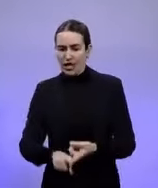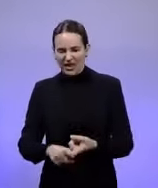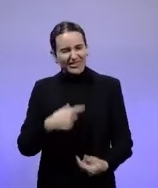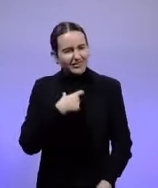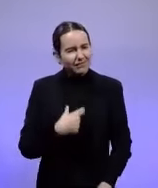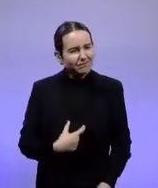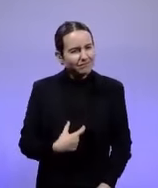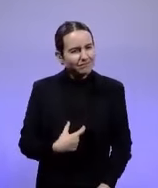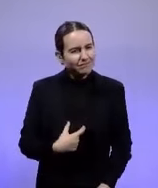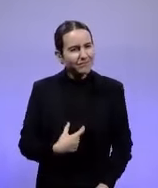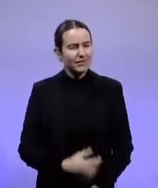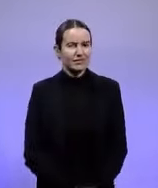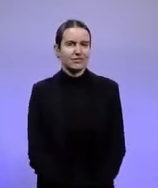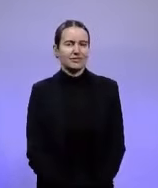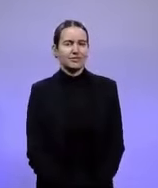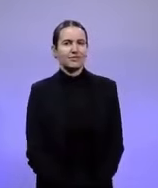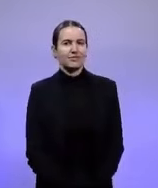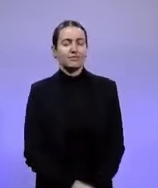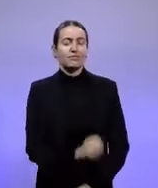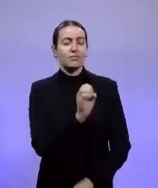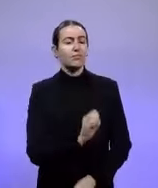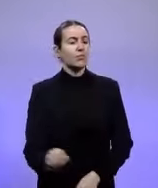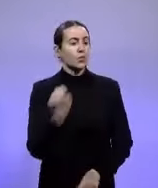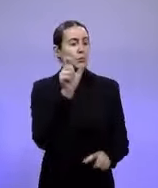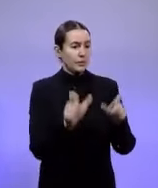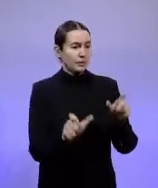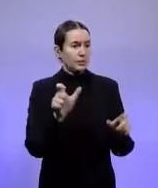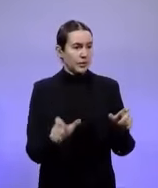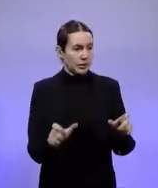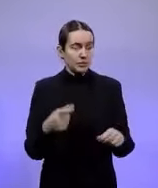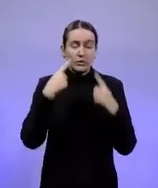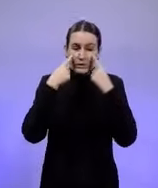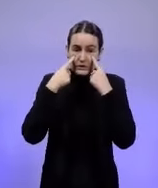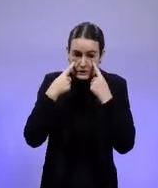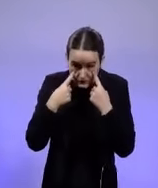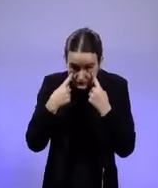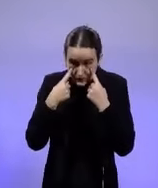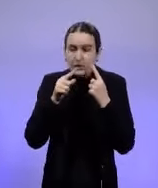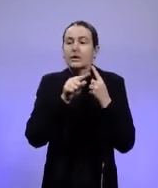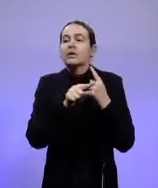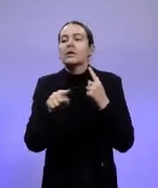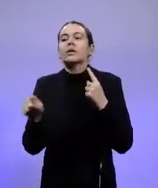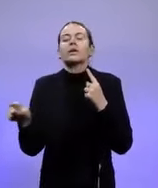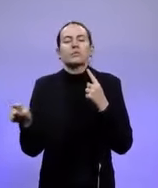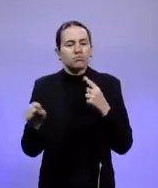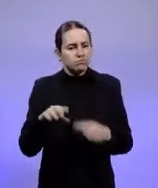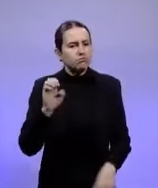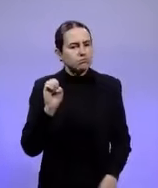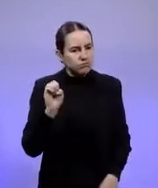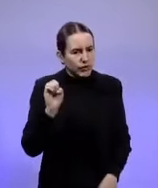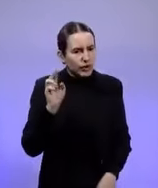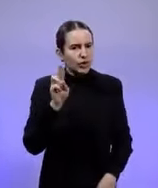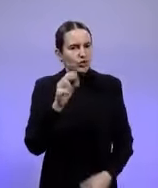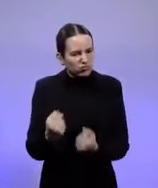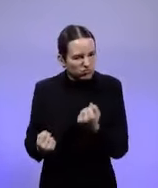Europeans will be united when they see with all clarity that the Union is really our